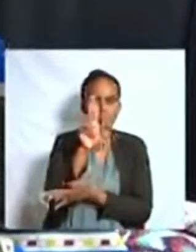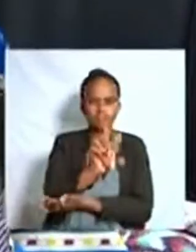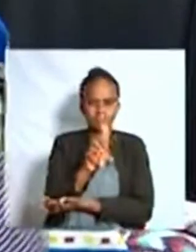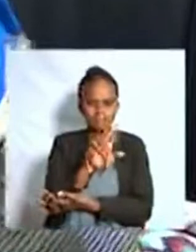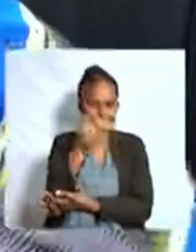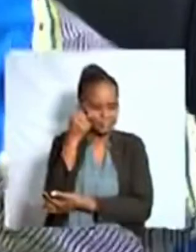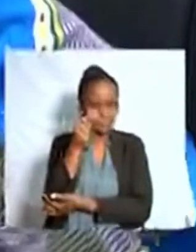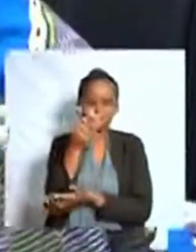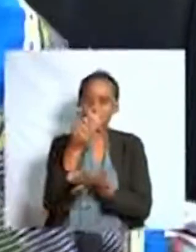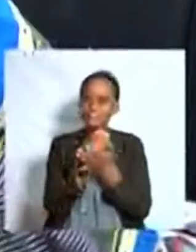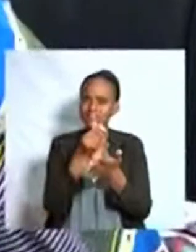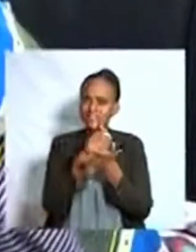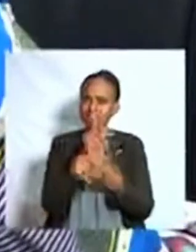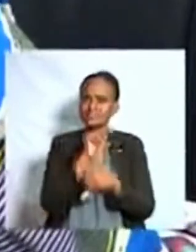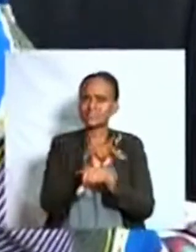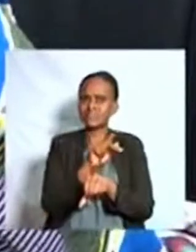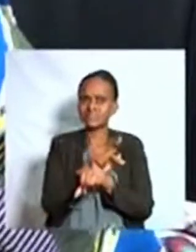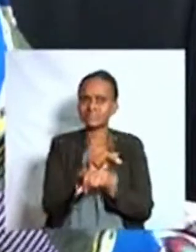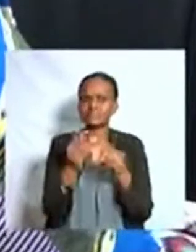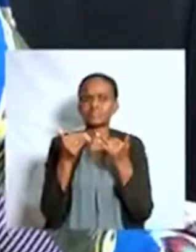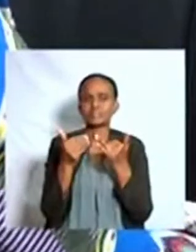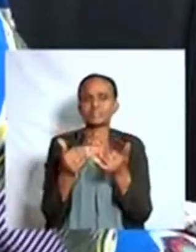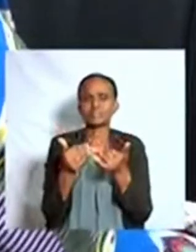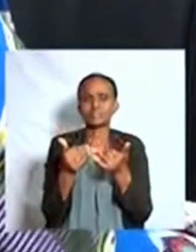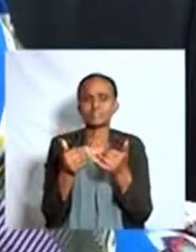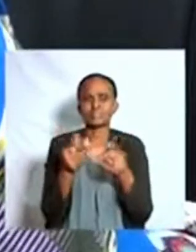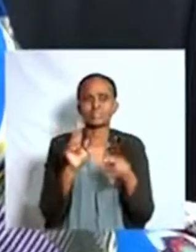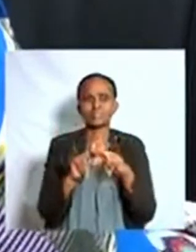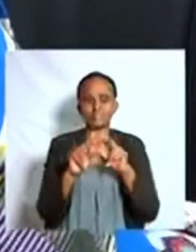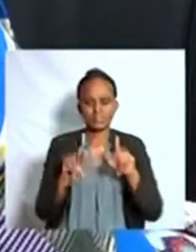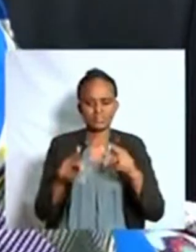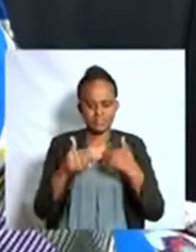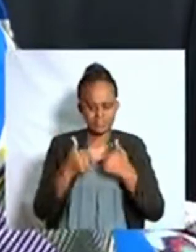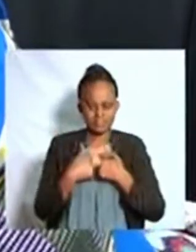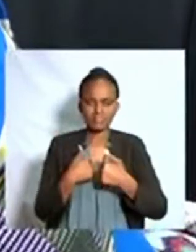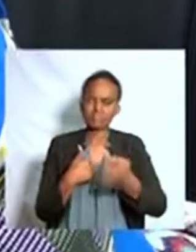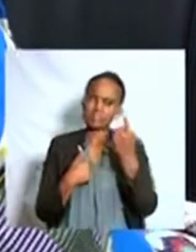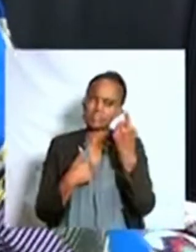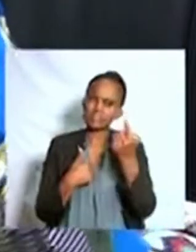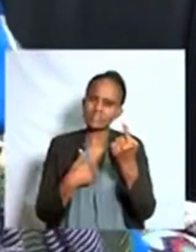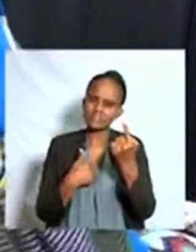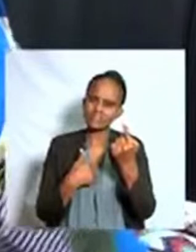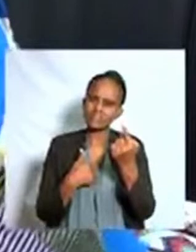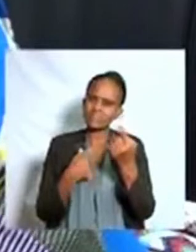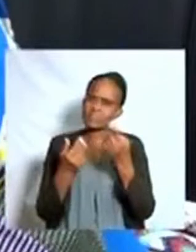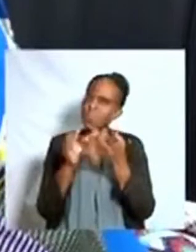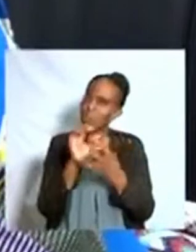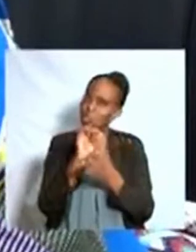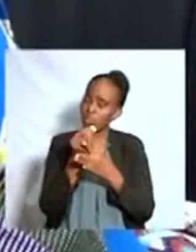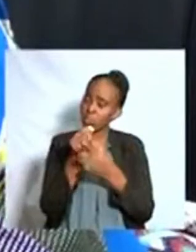capital projects. Now, Chair, I just have a few questions for